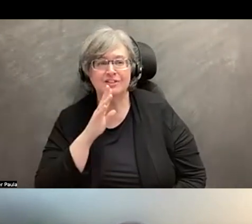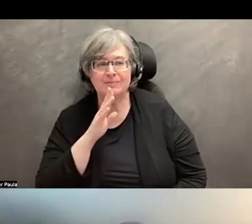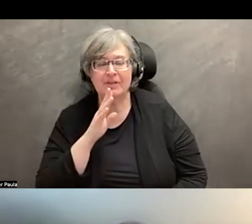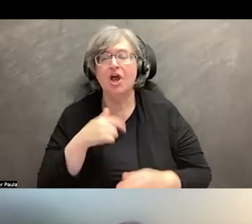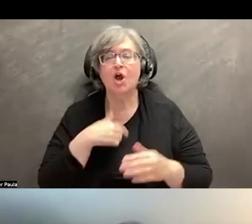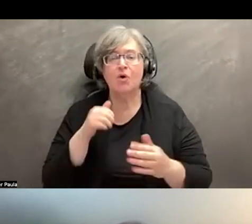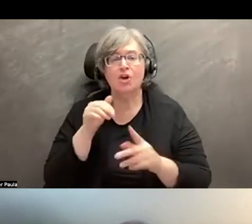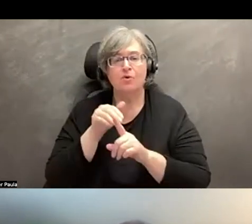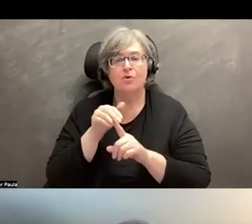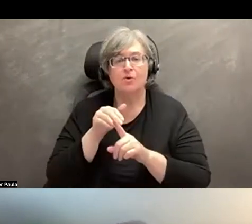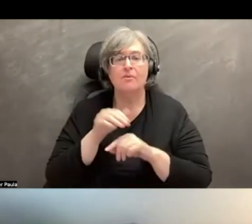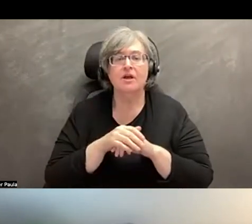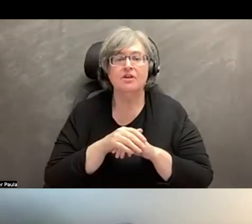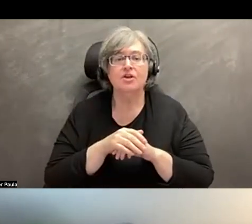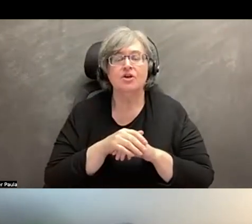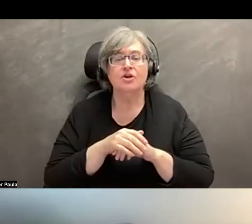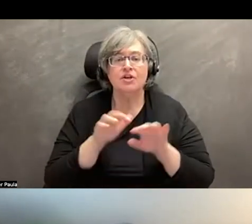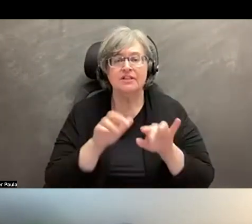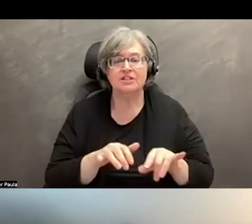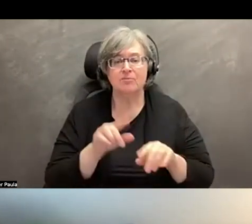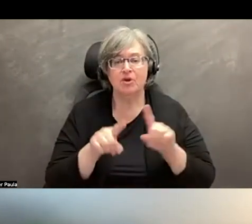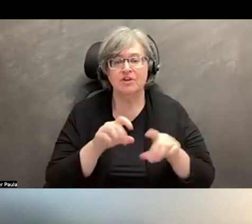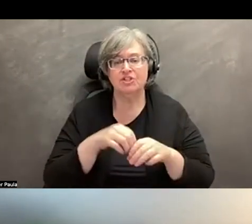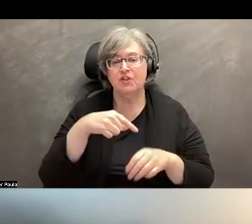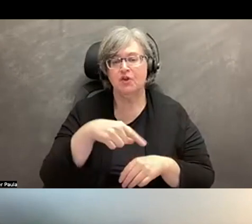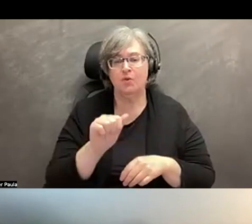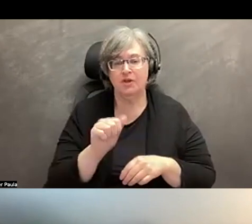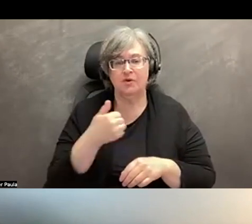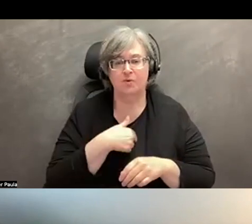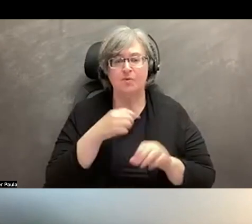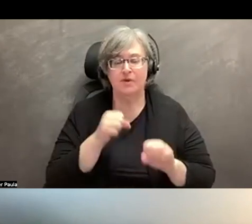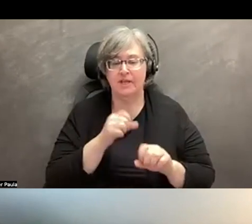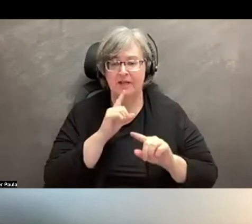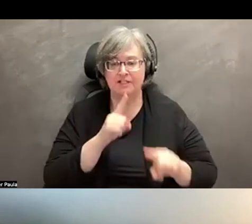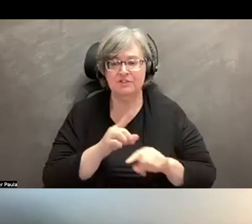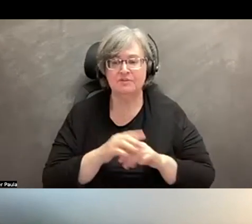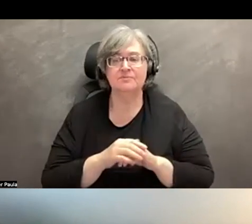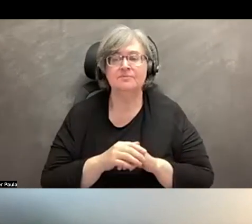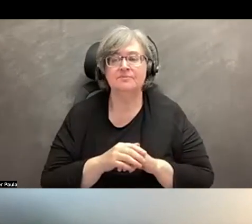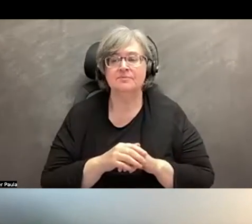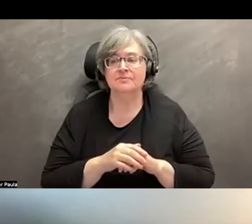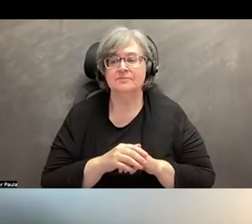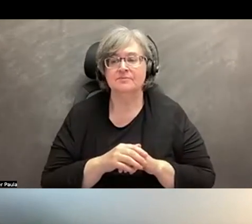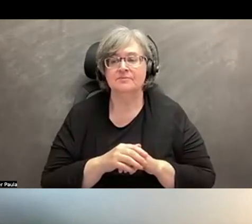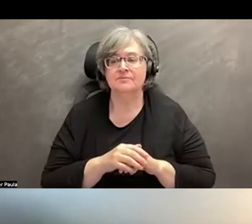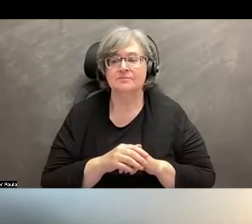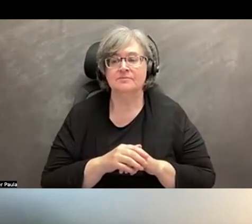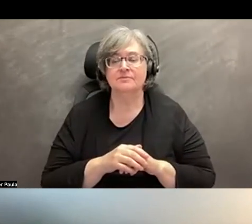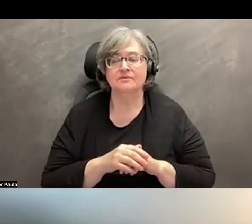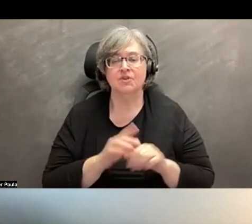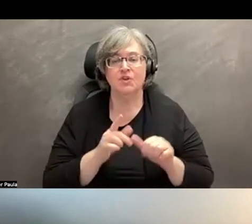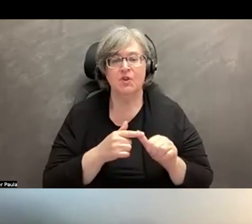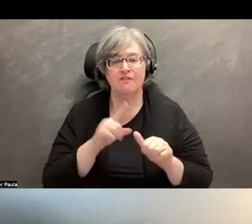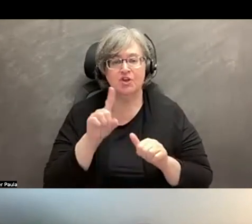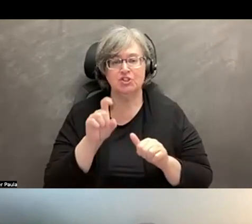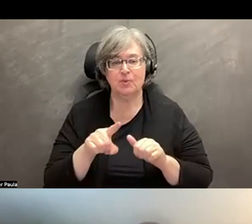people to please put your questions into the Q&A box so we can get to them. And then the first question